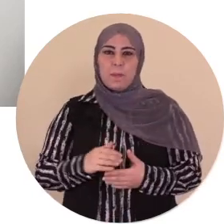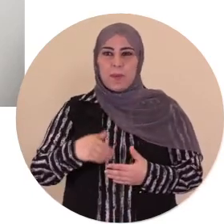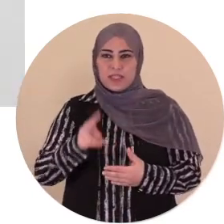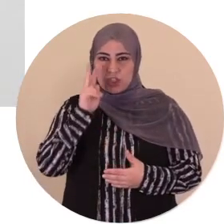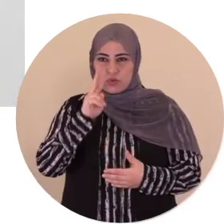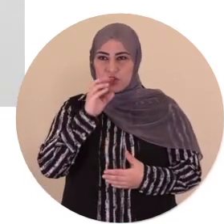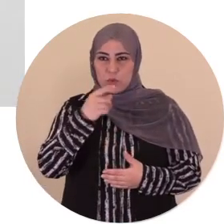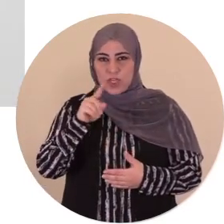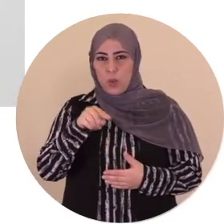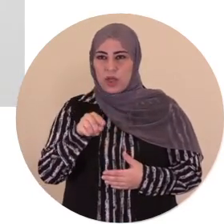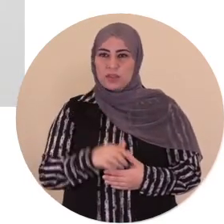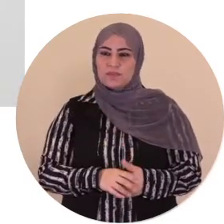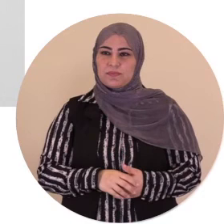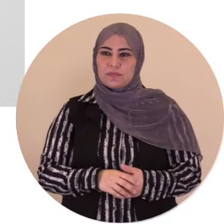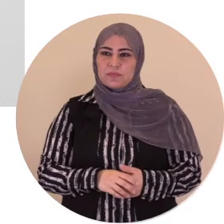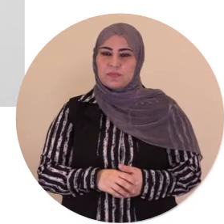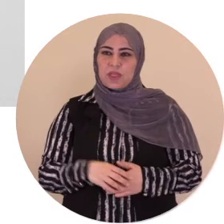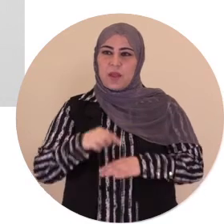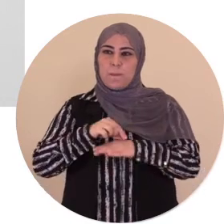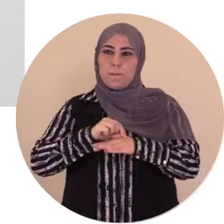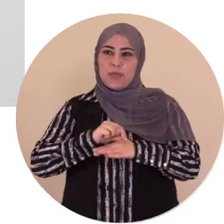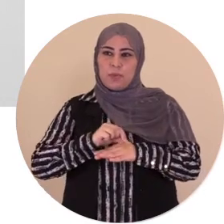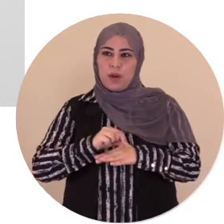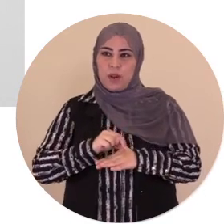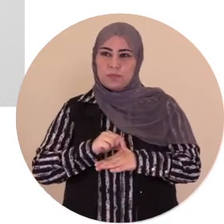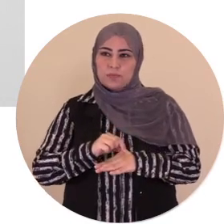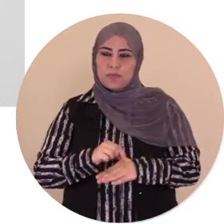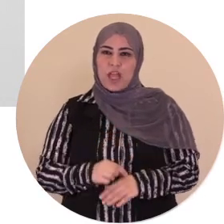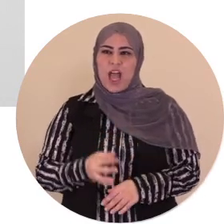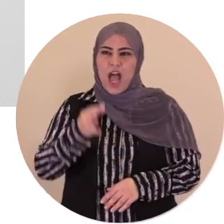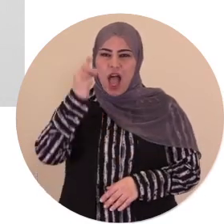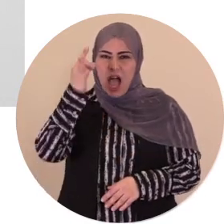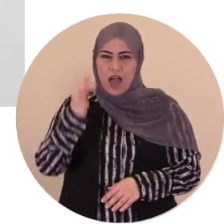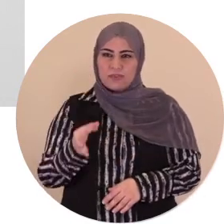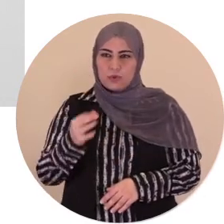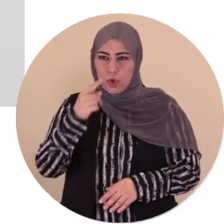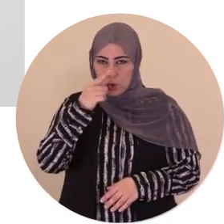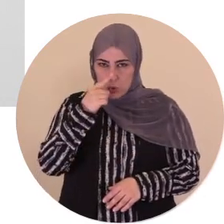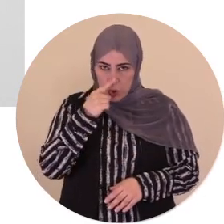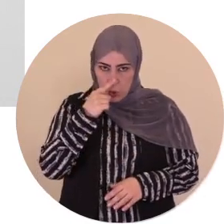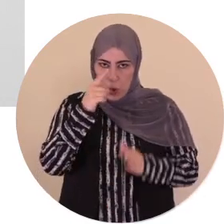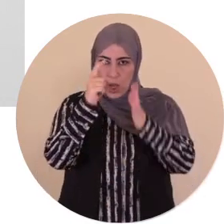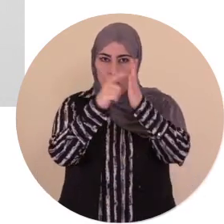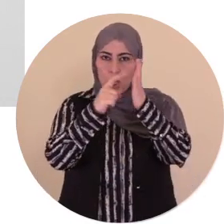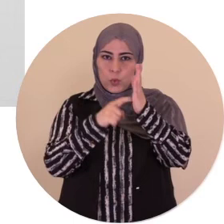correctly. People have to follow traffic rules. This is an active sentence. Try to change it into passive.